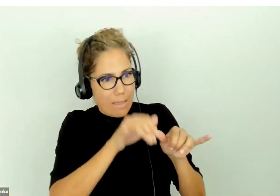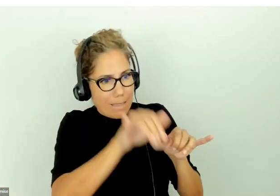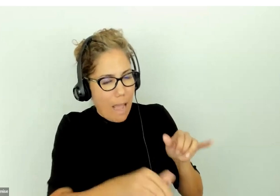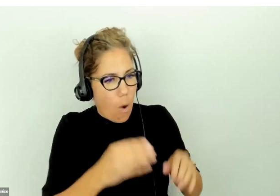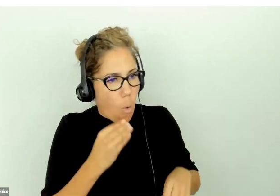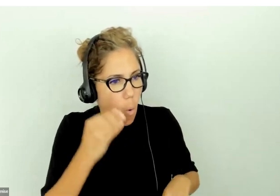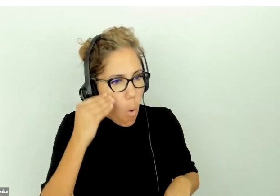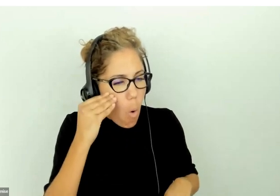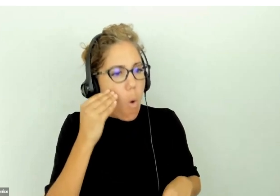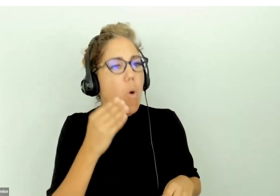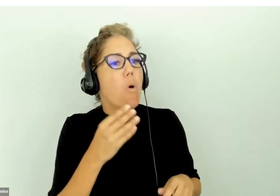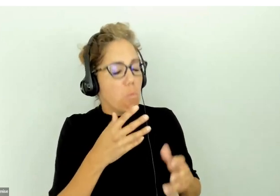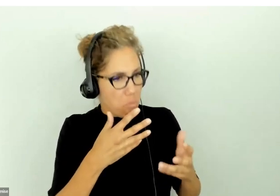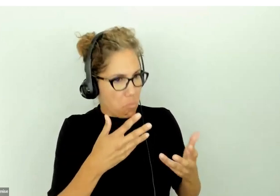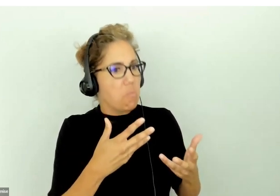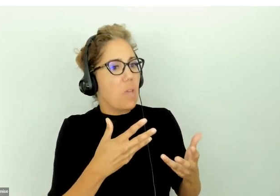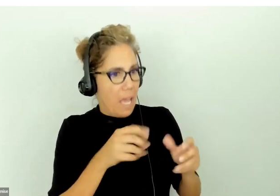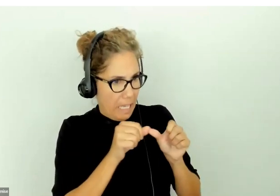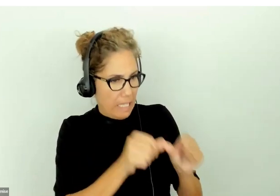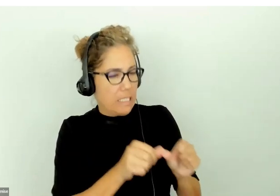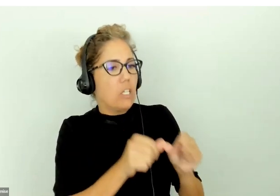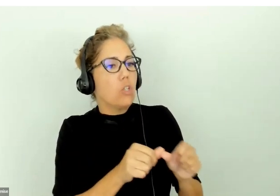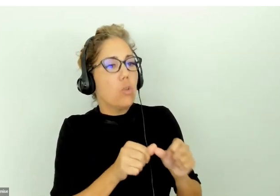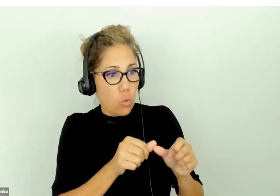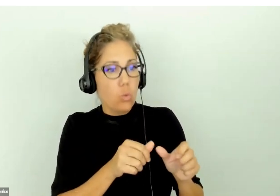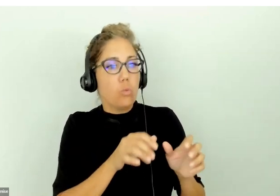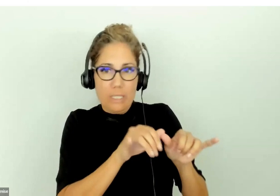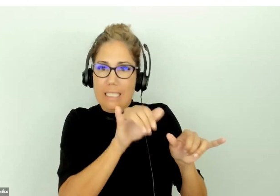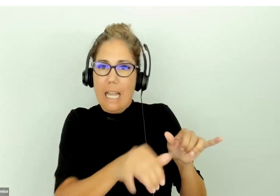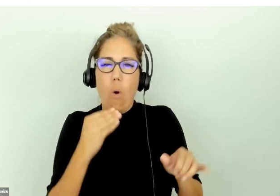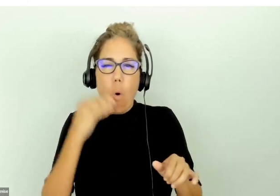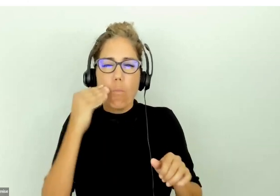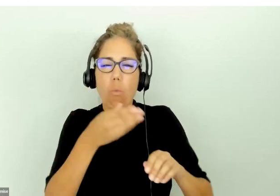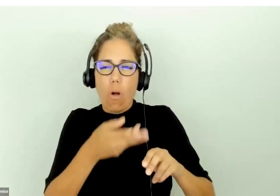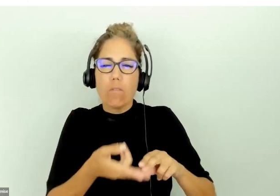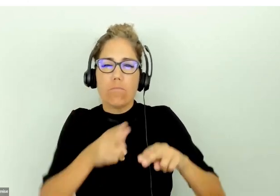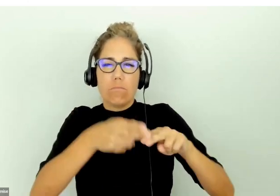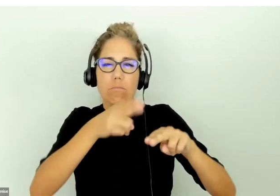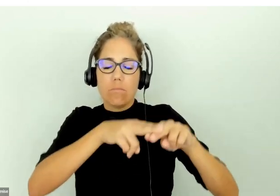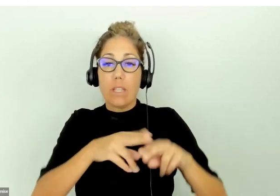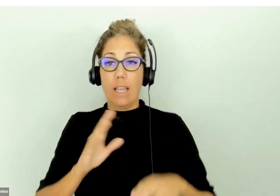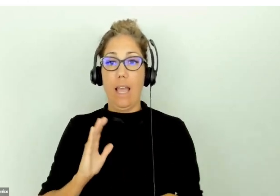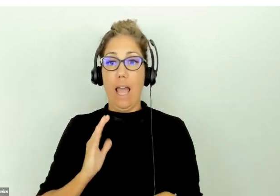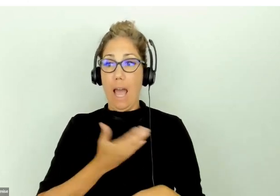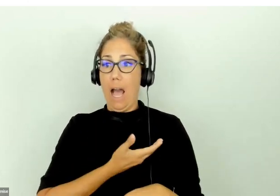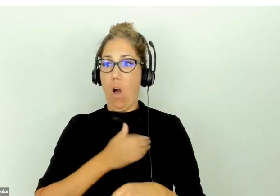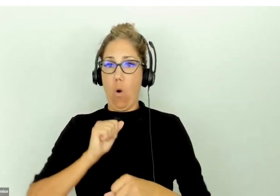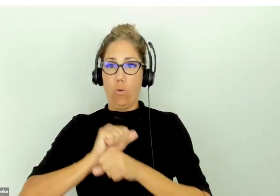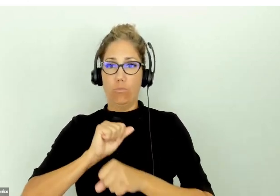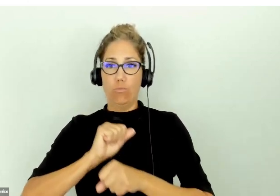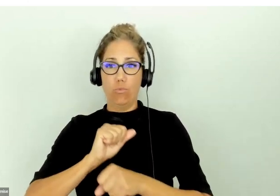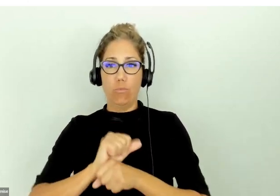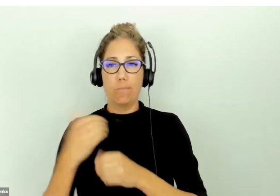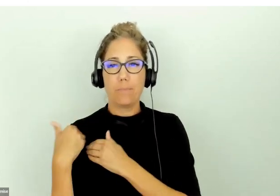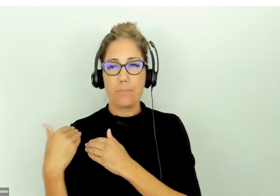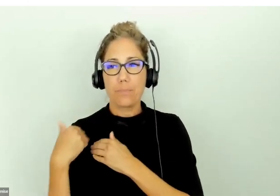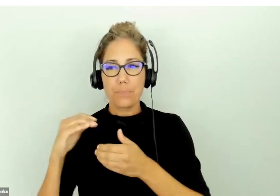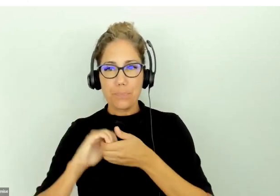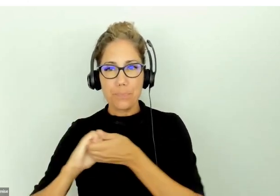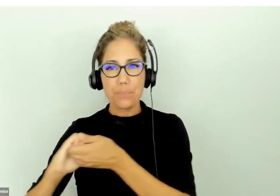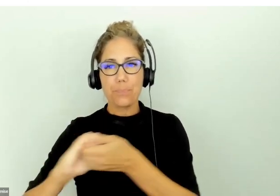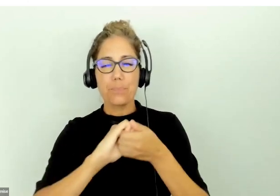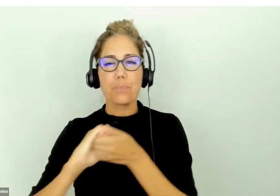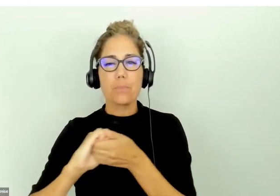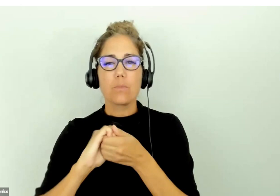and age in place continues to increase. So our job collectively is to make sure that we are